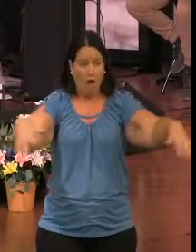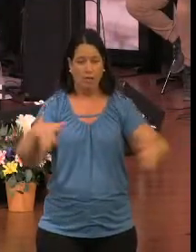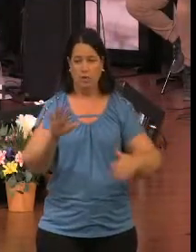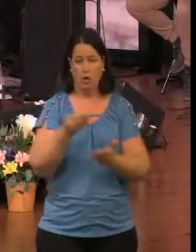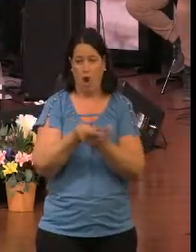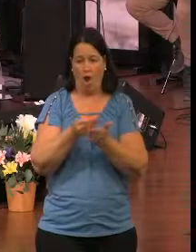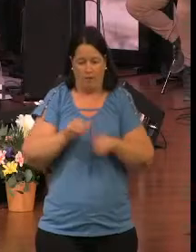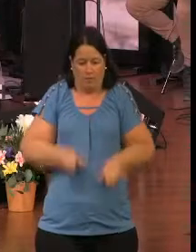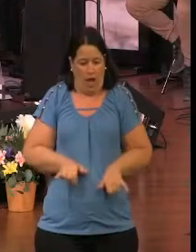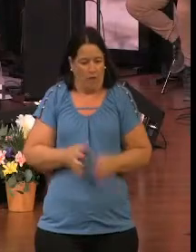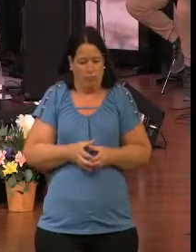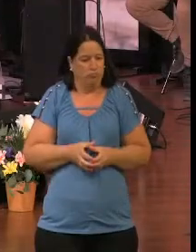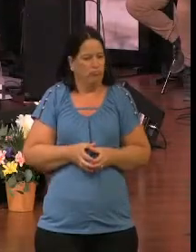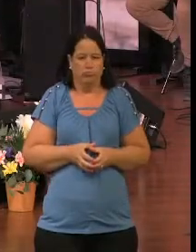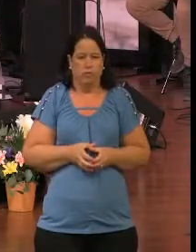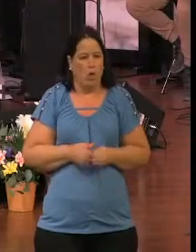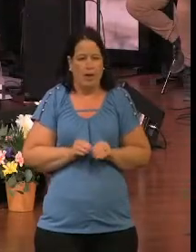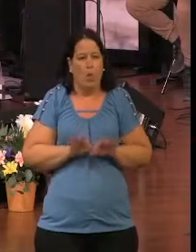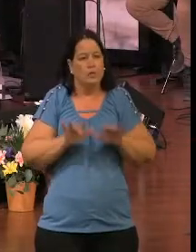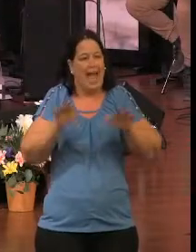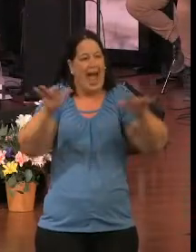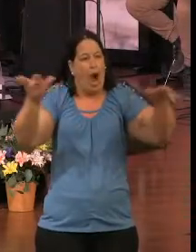here. In fact, our missionary focus,